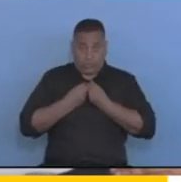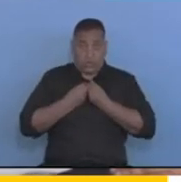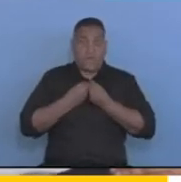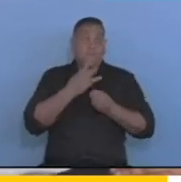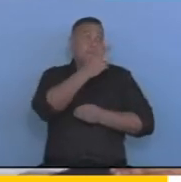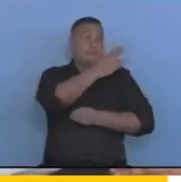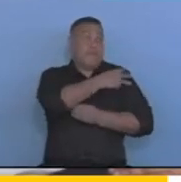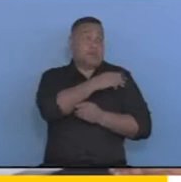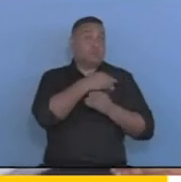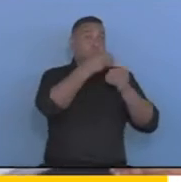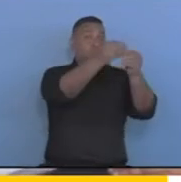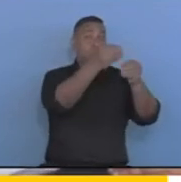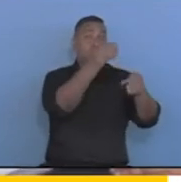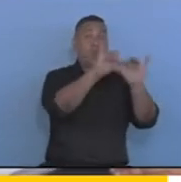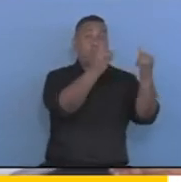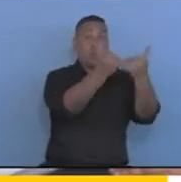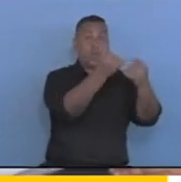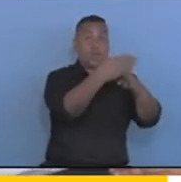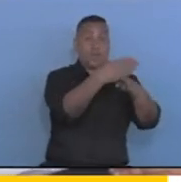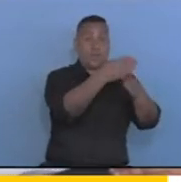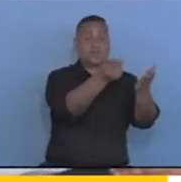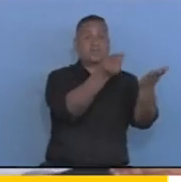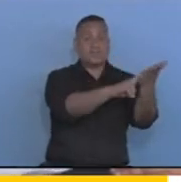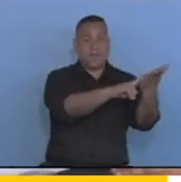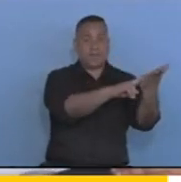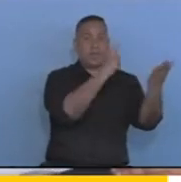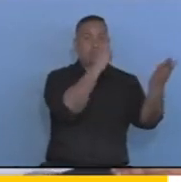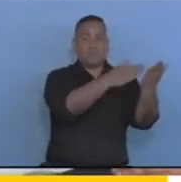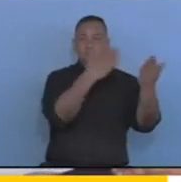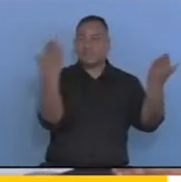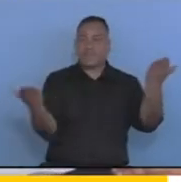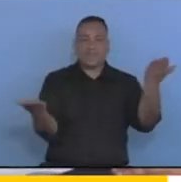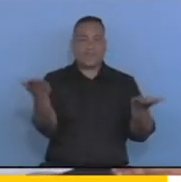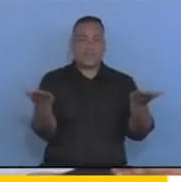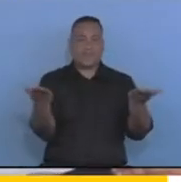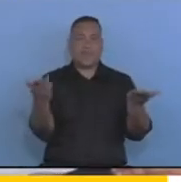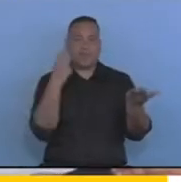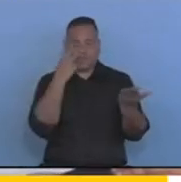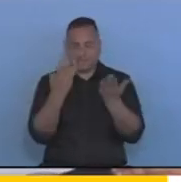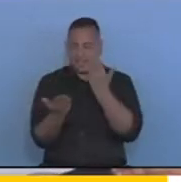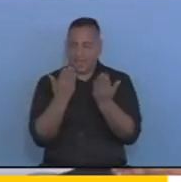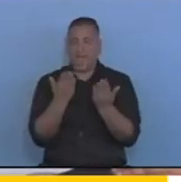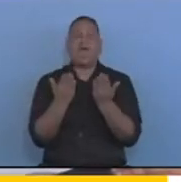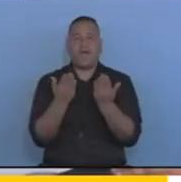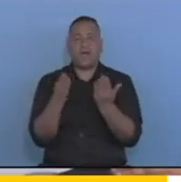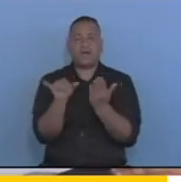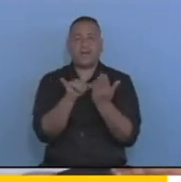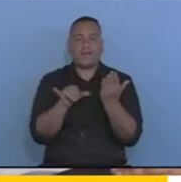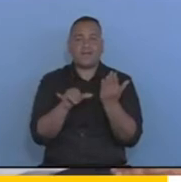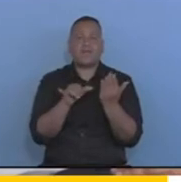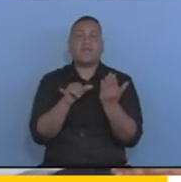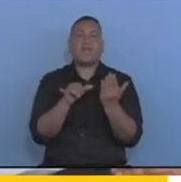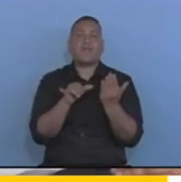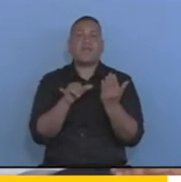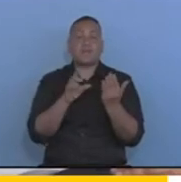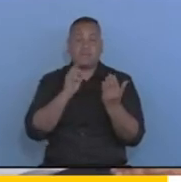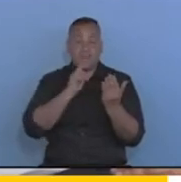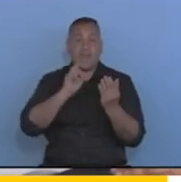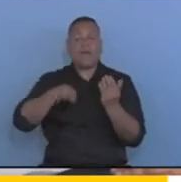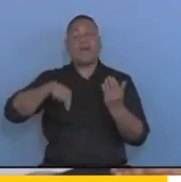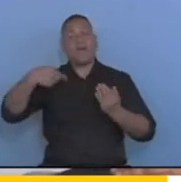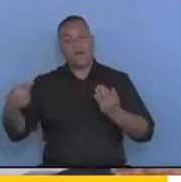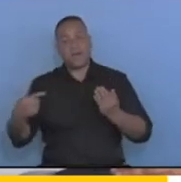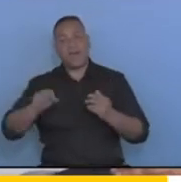our logbook. And then he will do another 12 weeks full time. He will then be placed back into